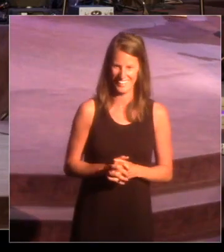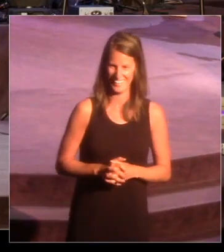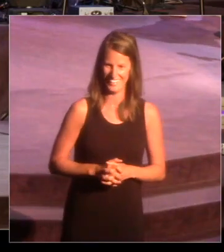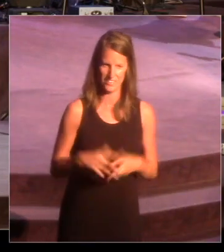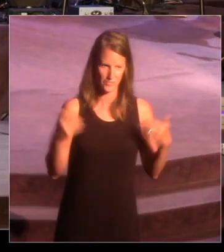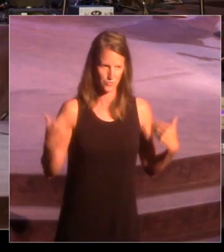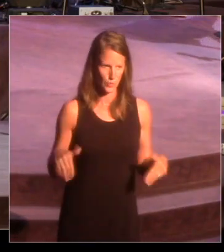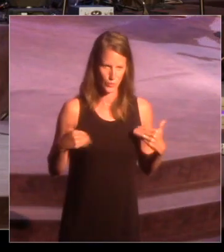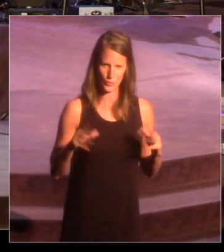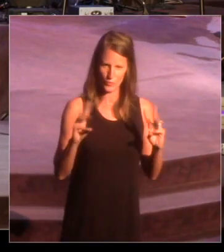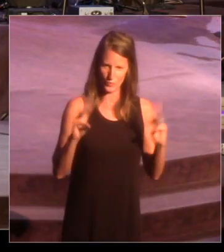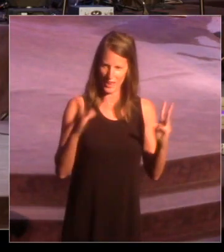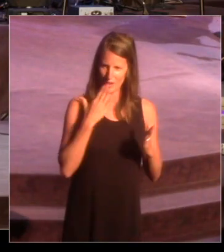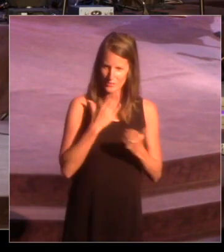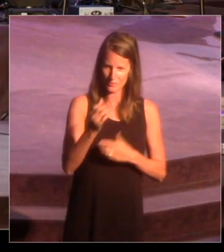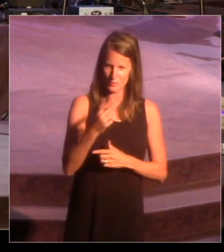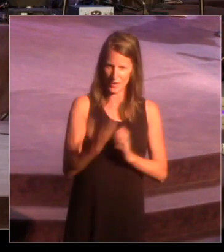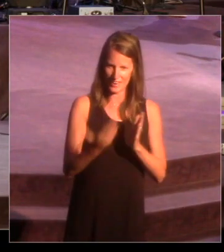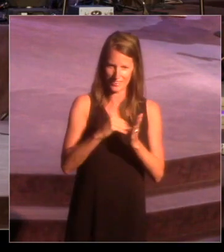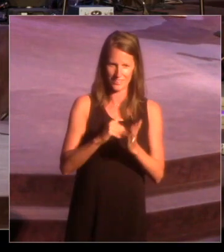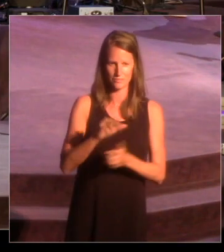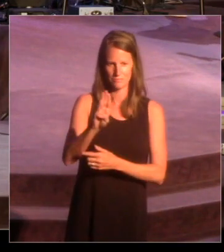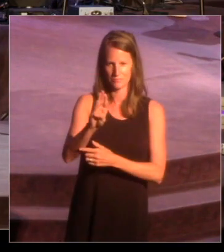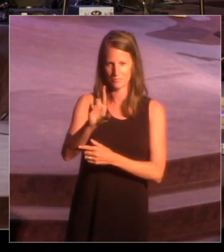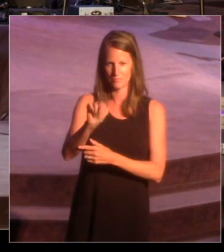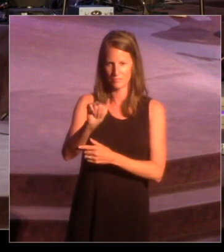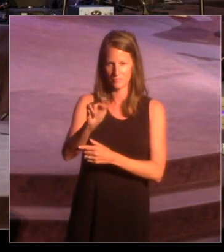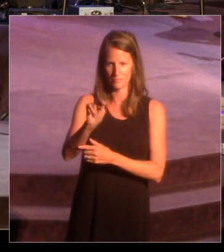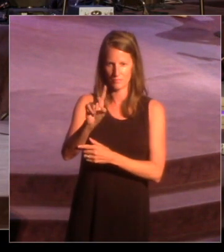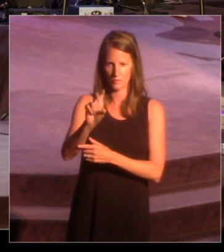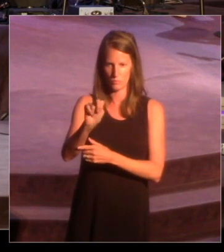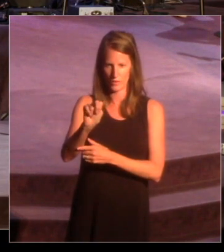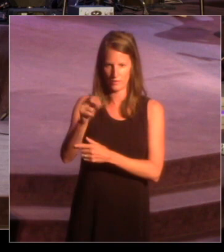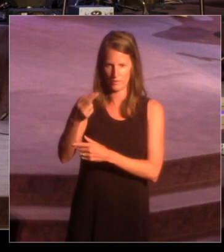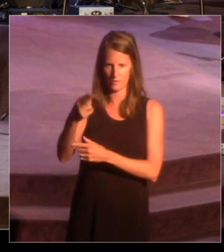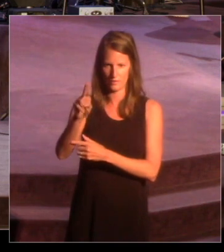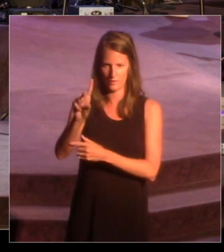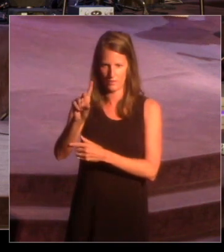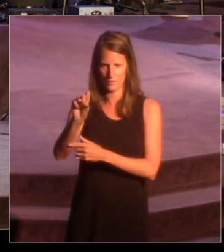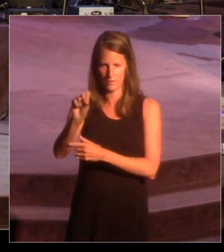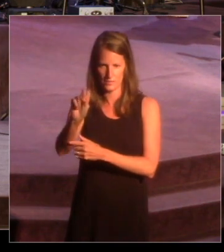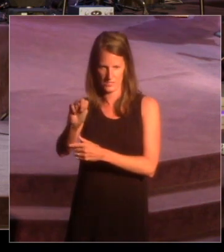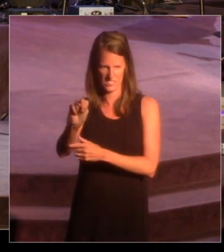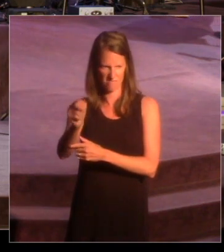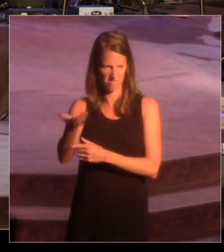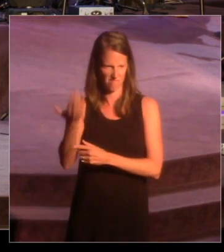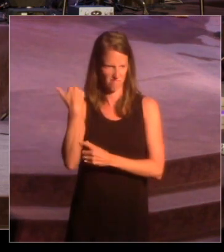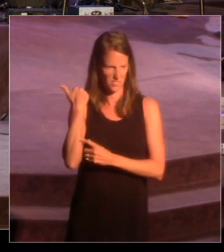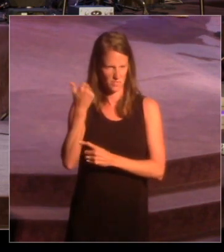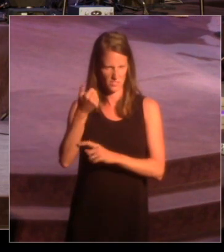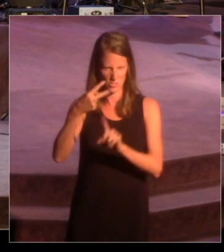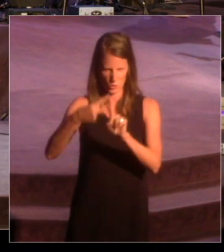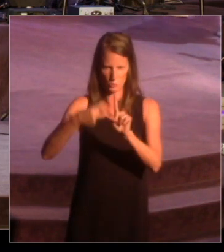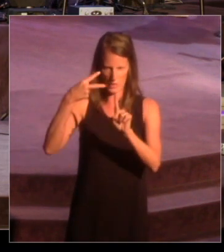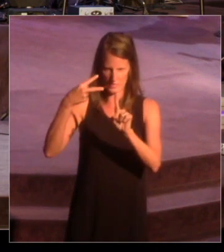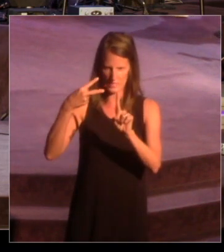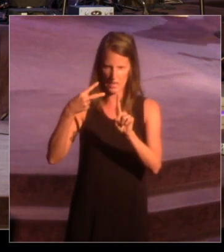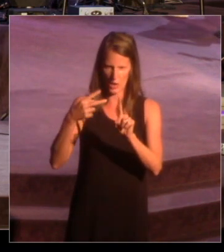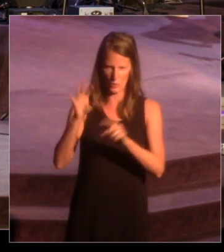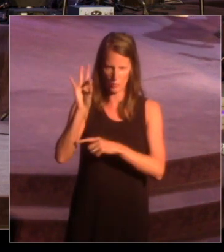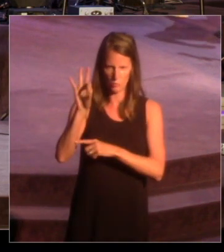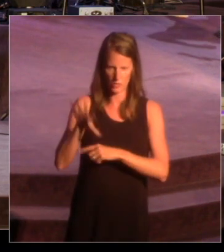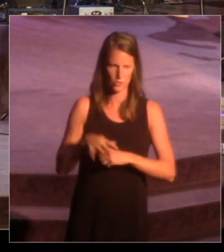Man, it's good to be back with you. My name is Brandon Hudson. What a great morning. This is a great church. I got here this